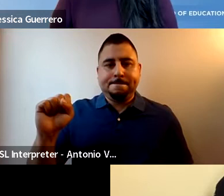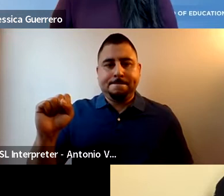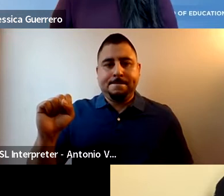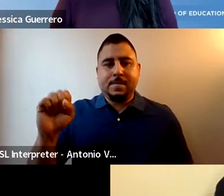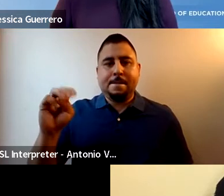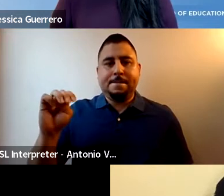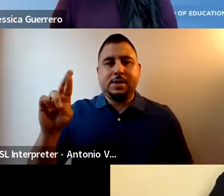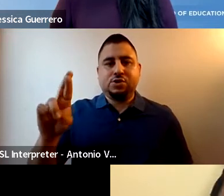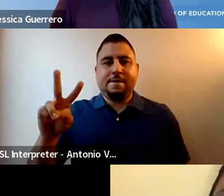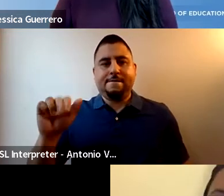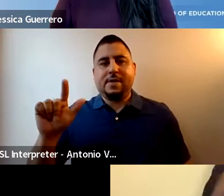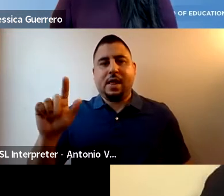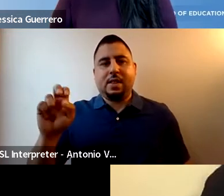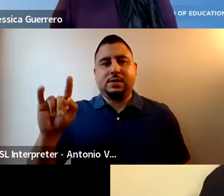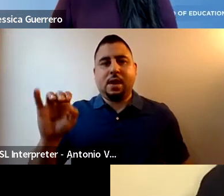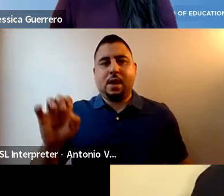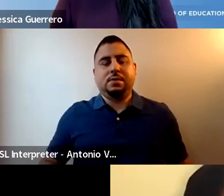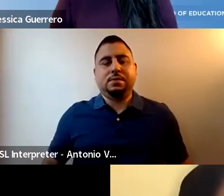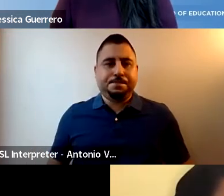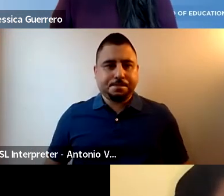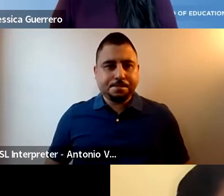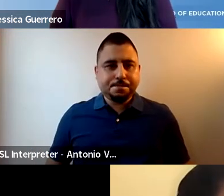Mr. Valentine?